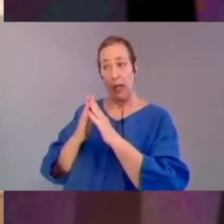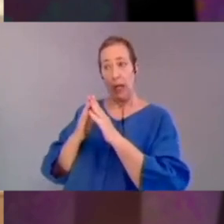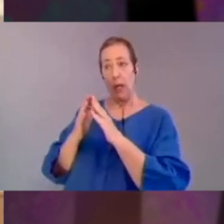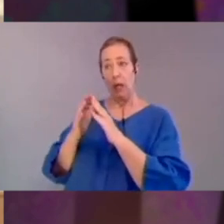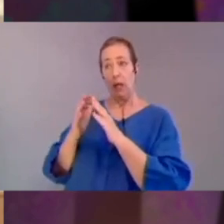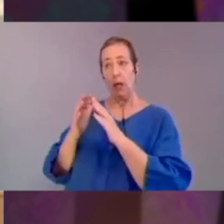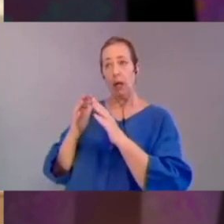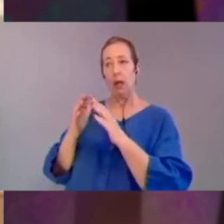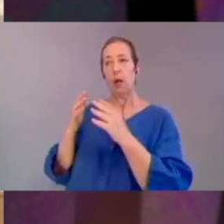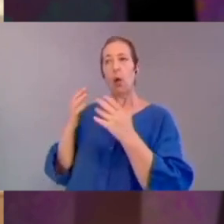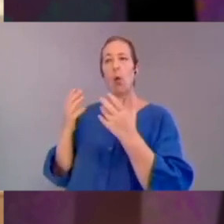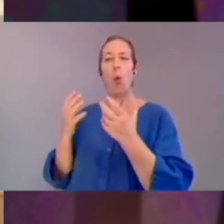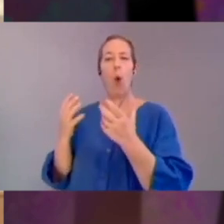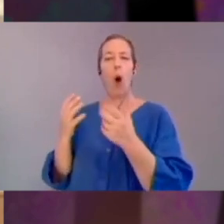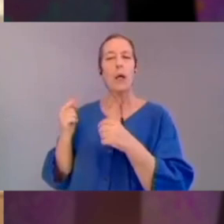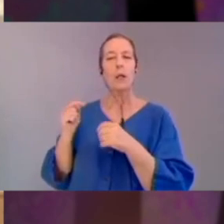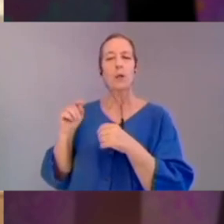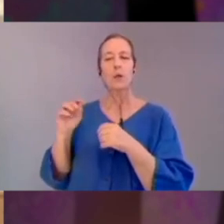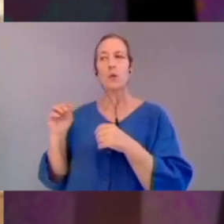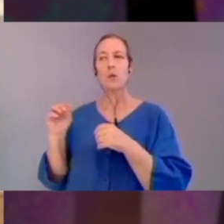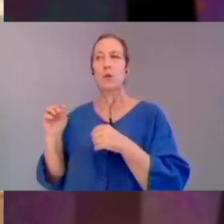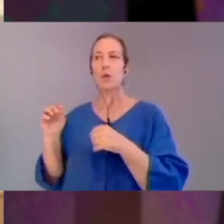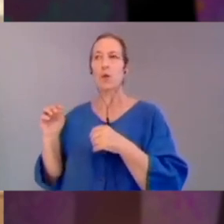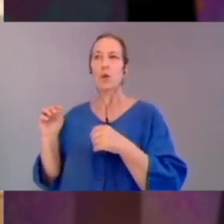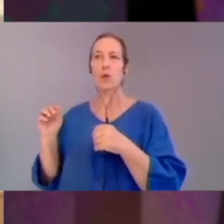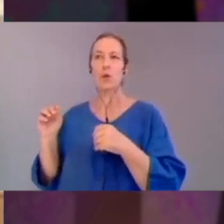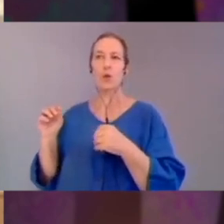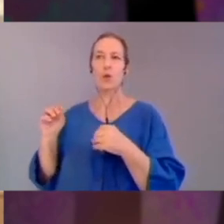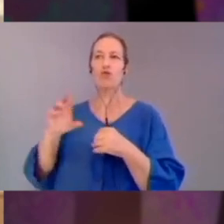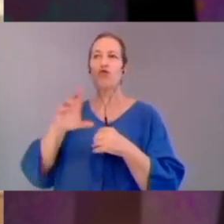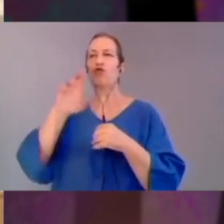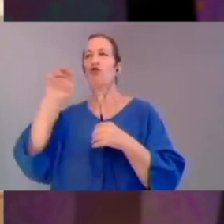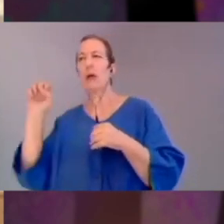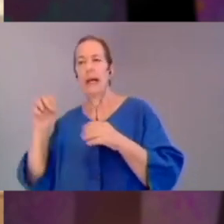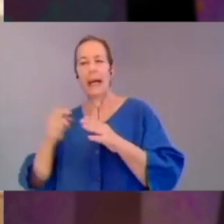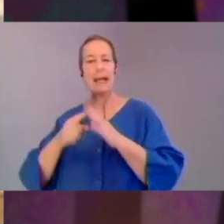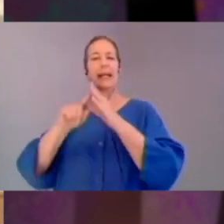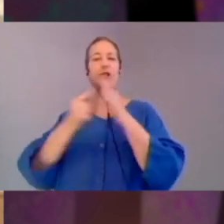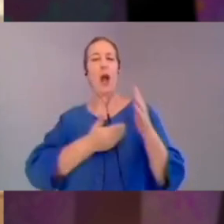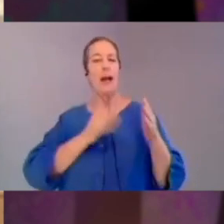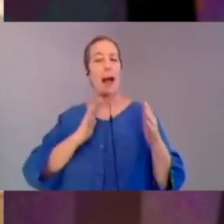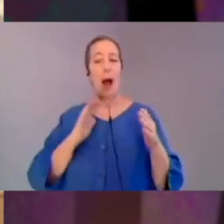initiate our creation story ceremony or New Year ceremony.